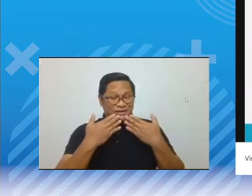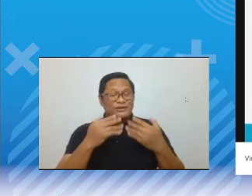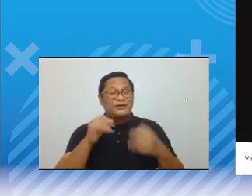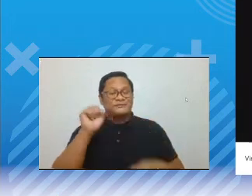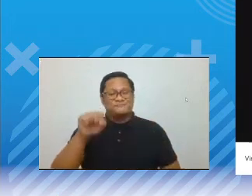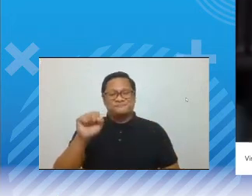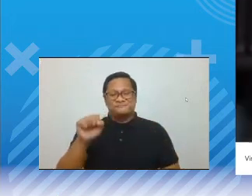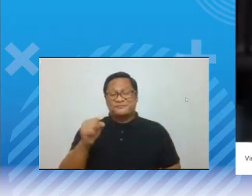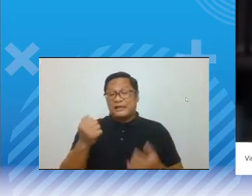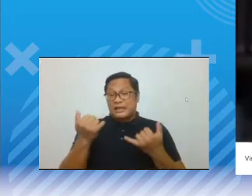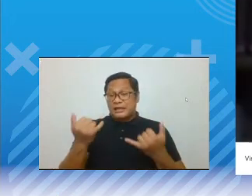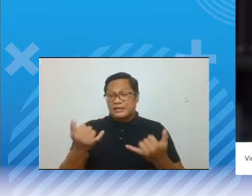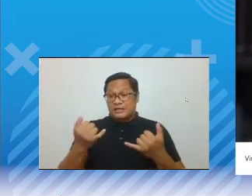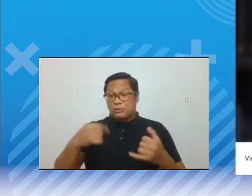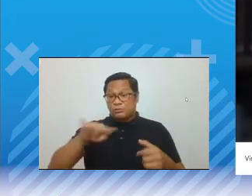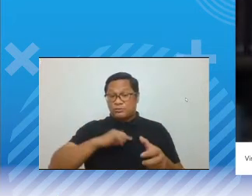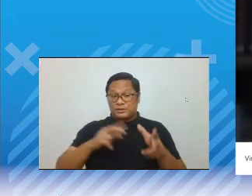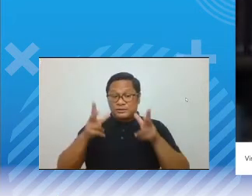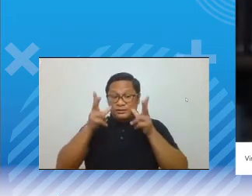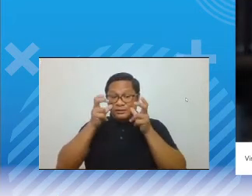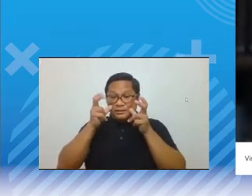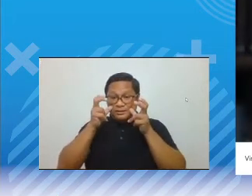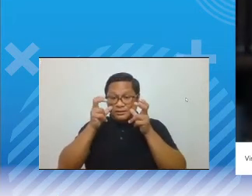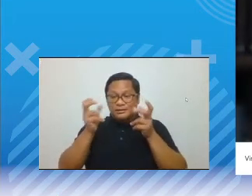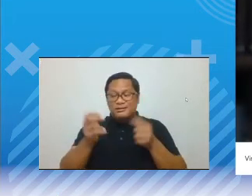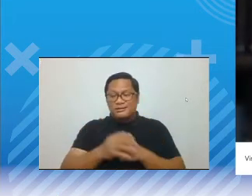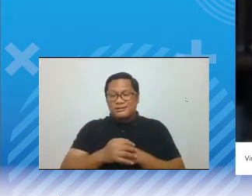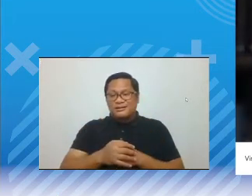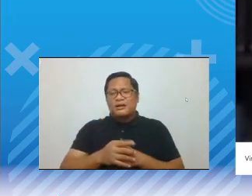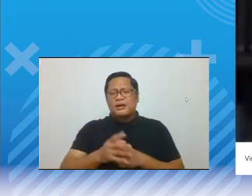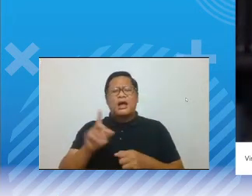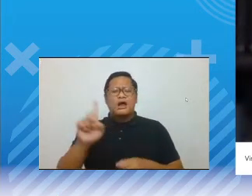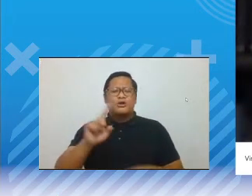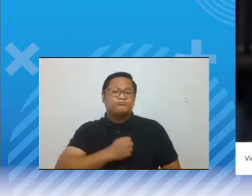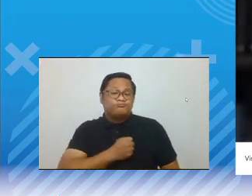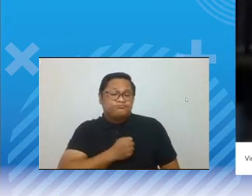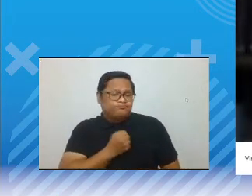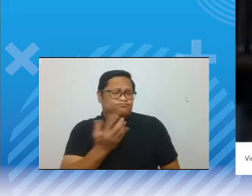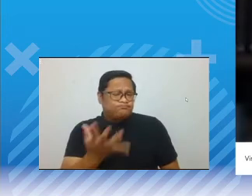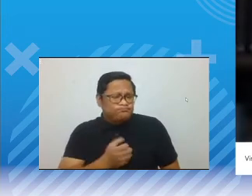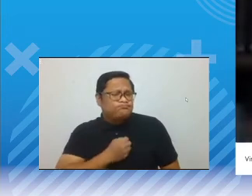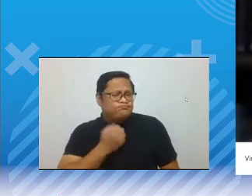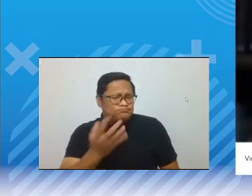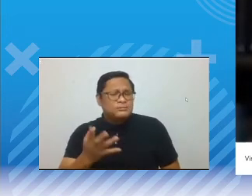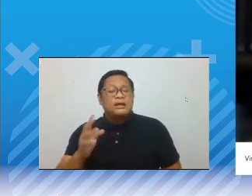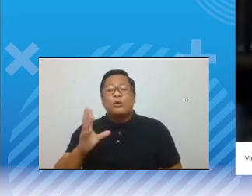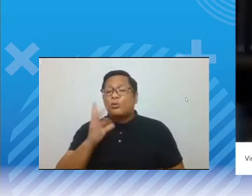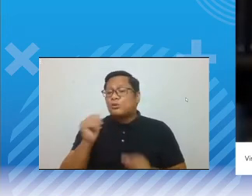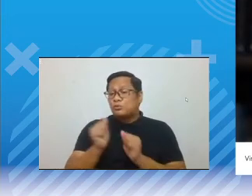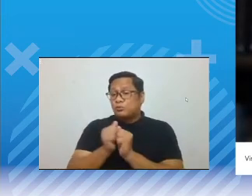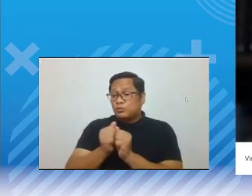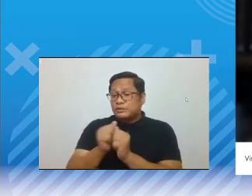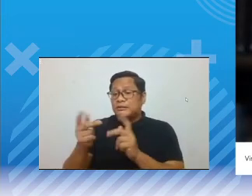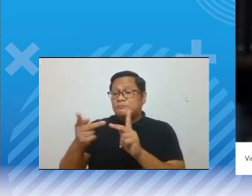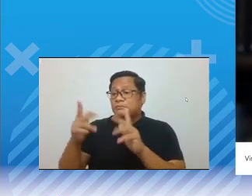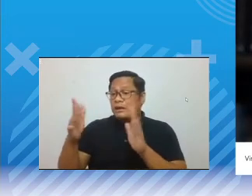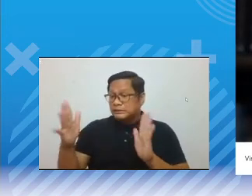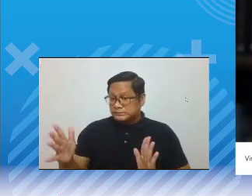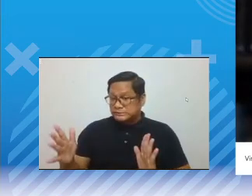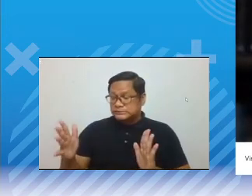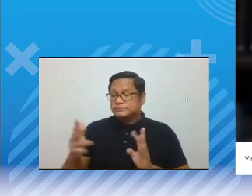po, papakinggan po natin ang mga saloobin ng ating mga kasama po, mga stakeholder po natin